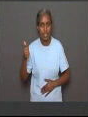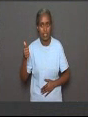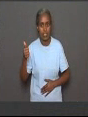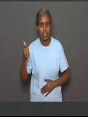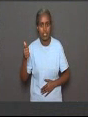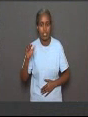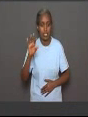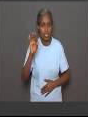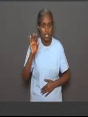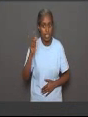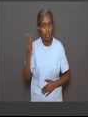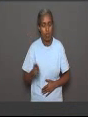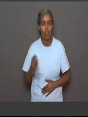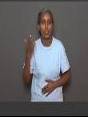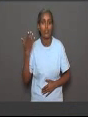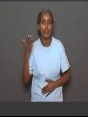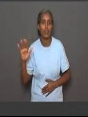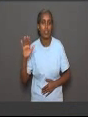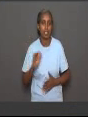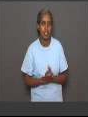angle A is